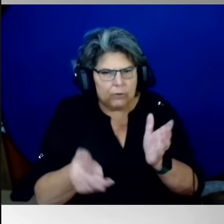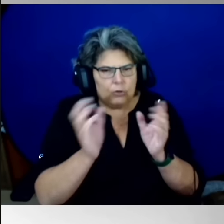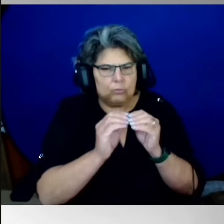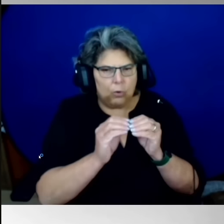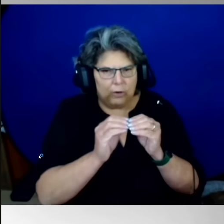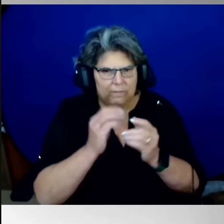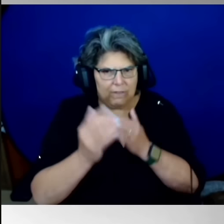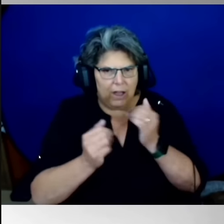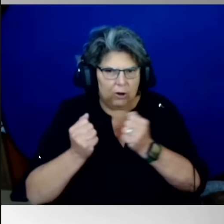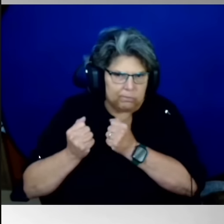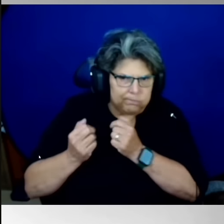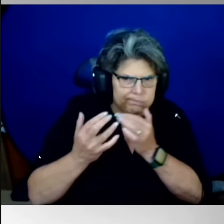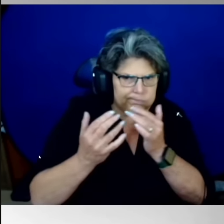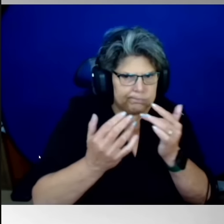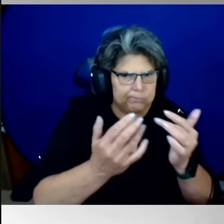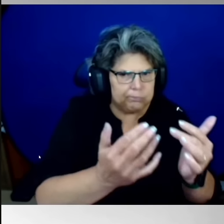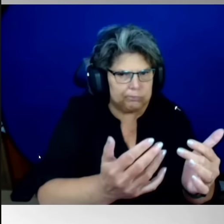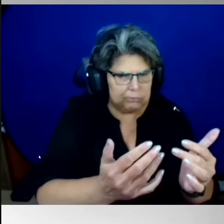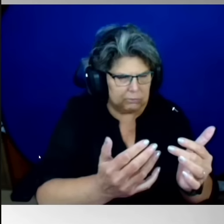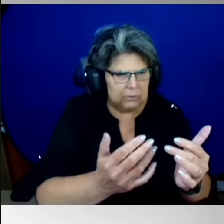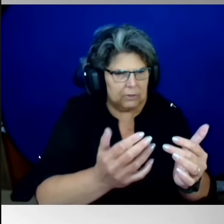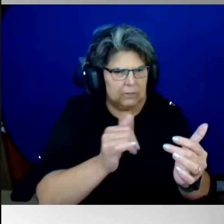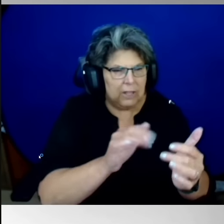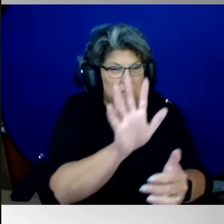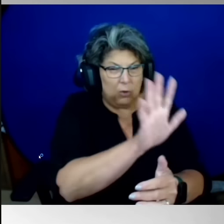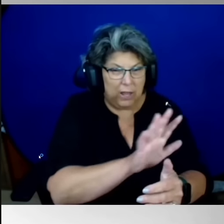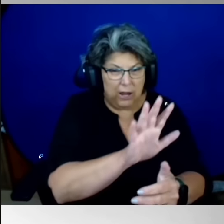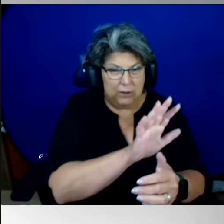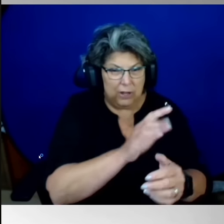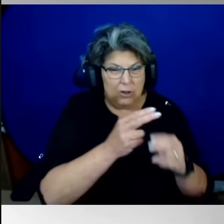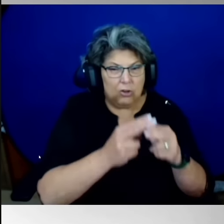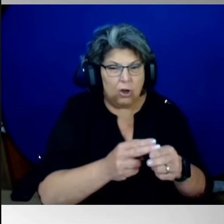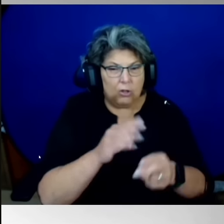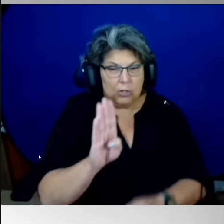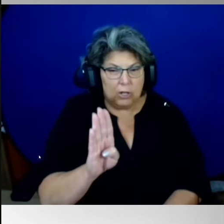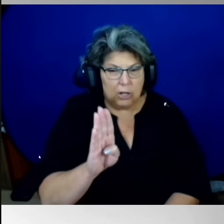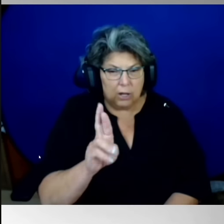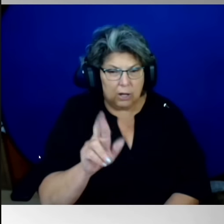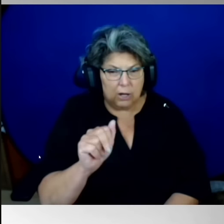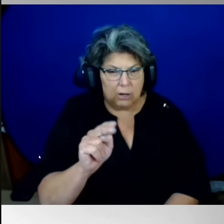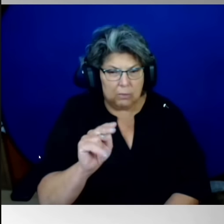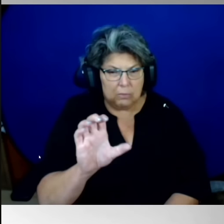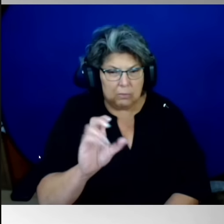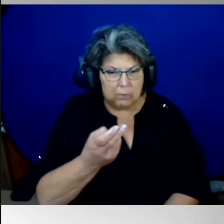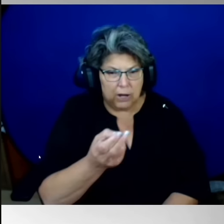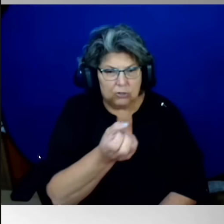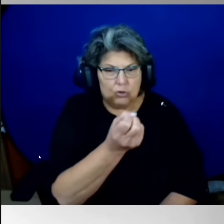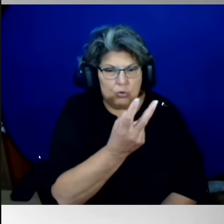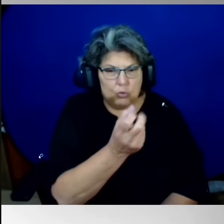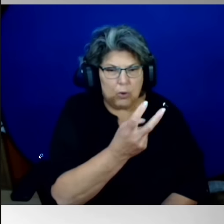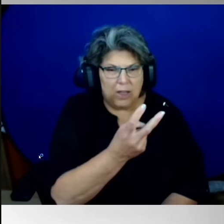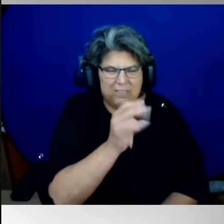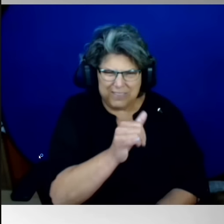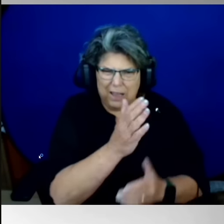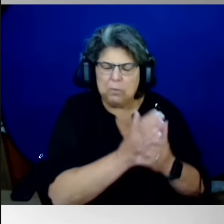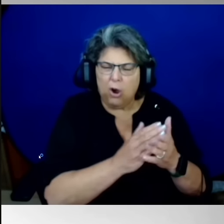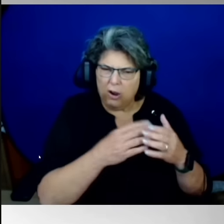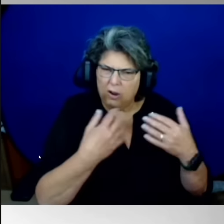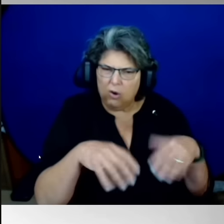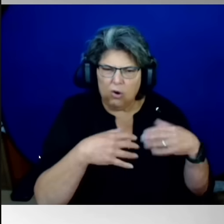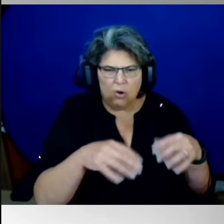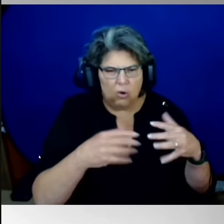fire. So that's that whole area in what we call Branch 12, that northern part of the fire, has been very active